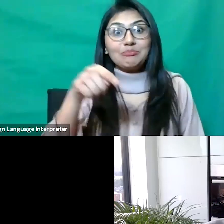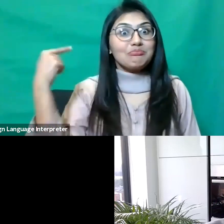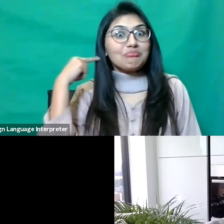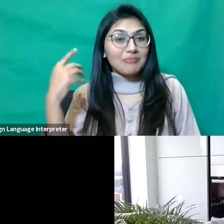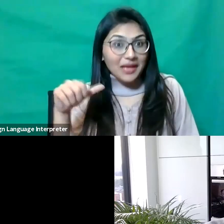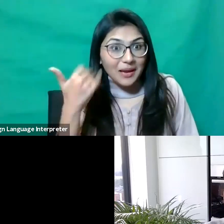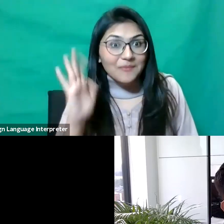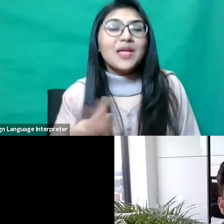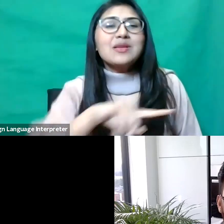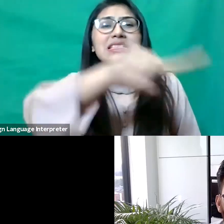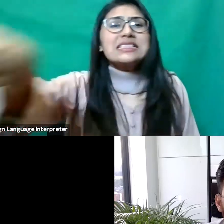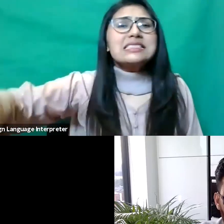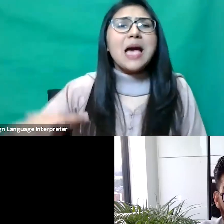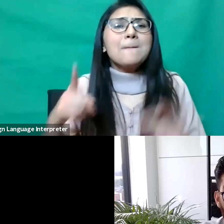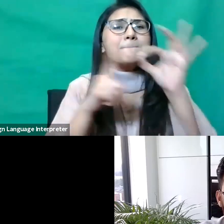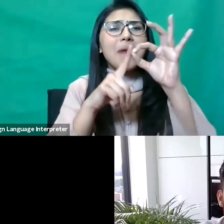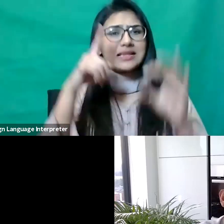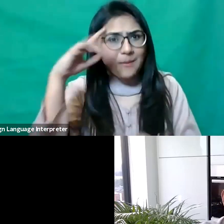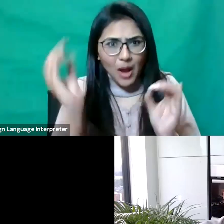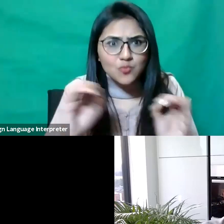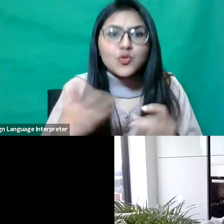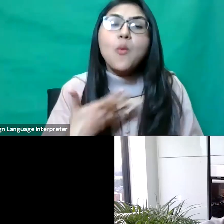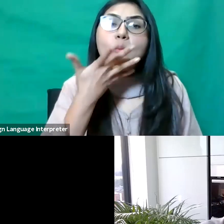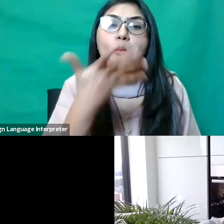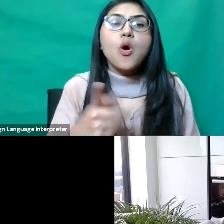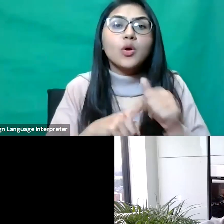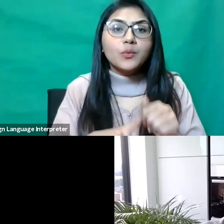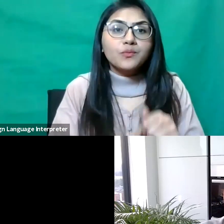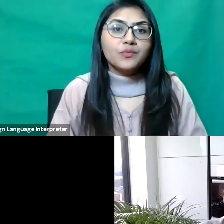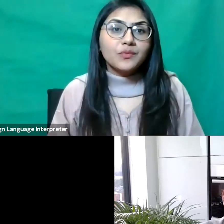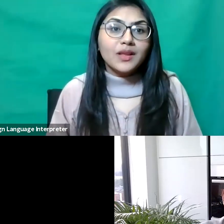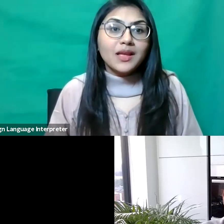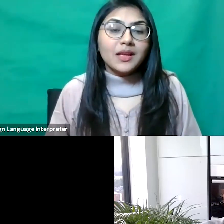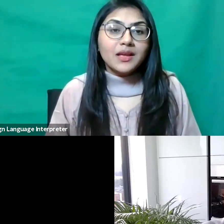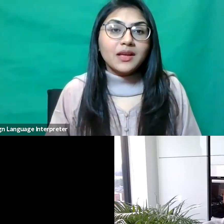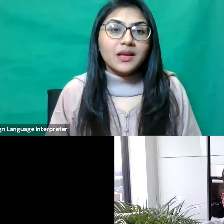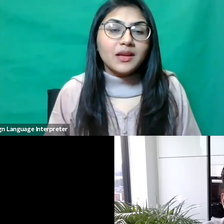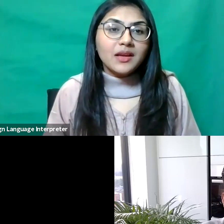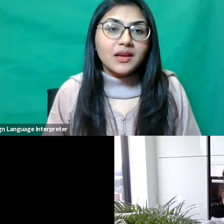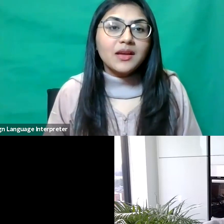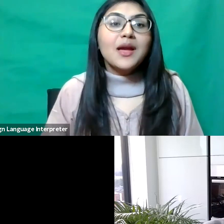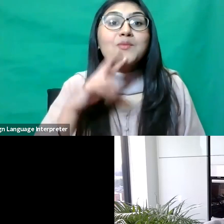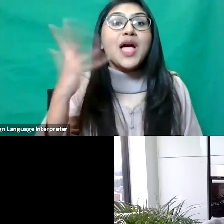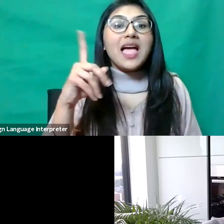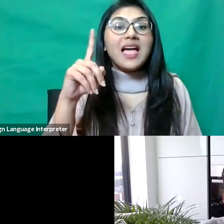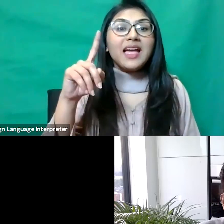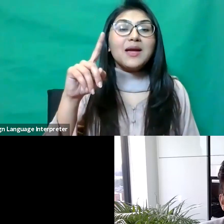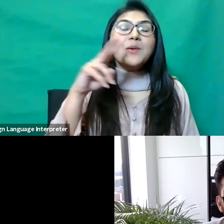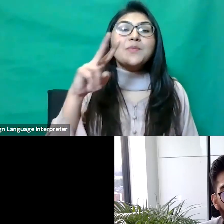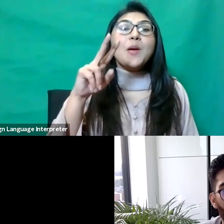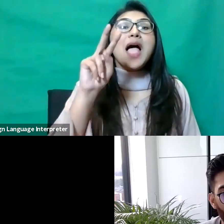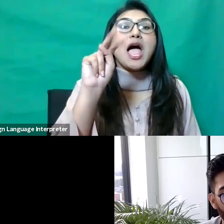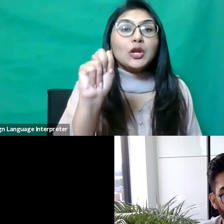in Pakistan, I mean, they should check it out. But I think it's only for nucleus, nucleus 6 or nucleus 7 for